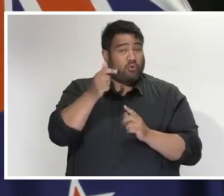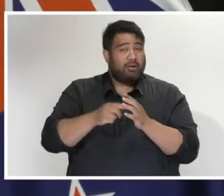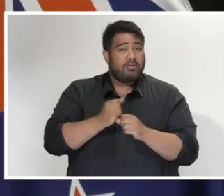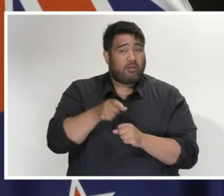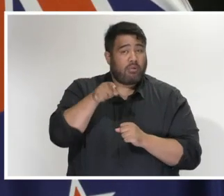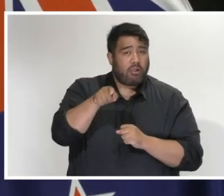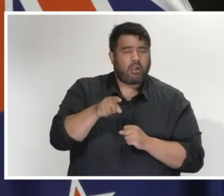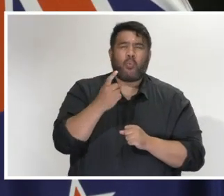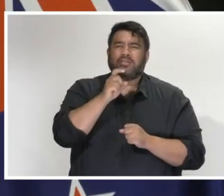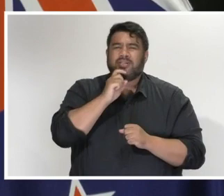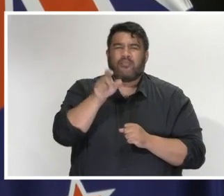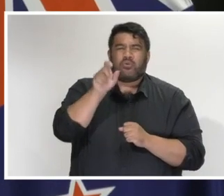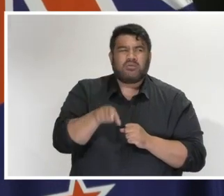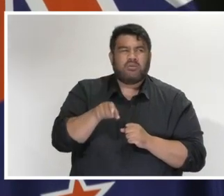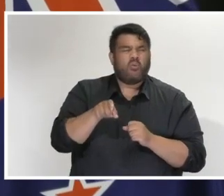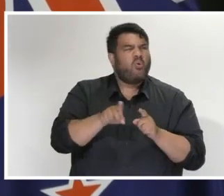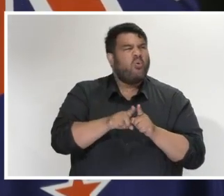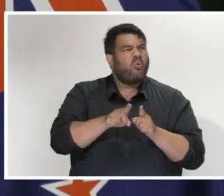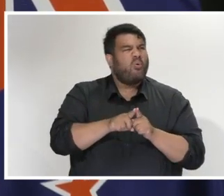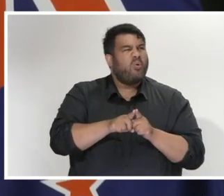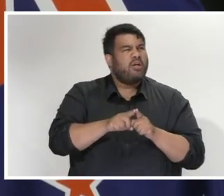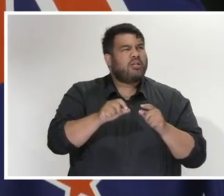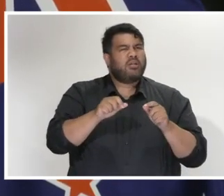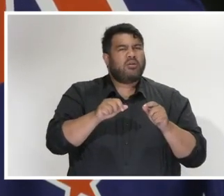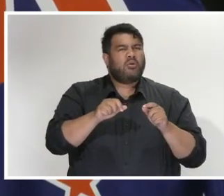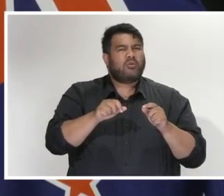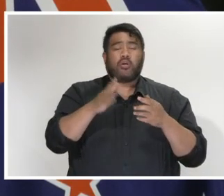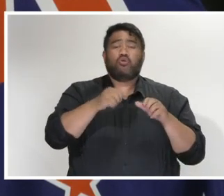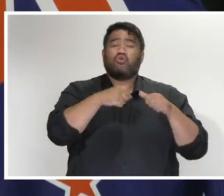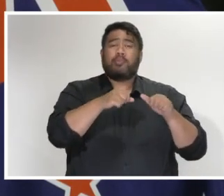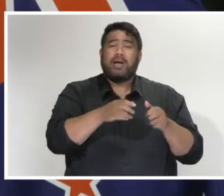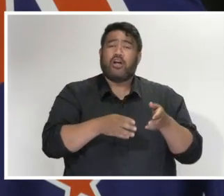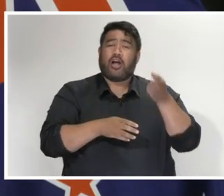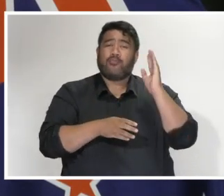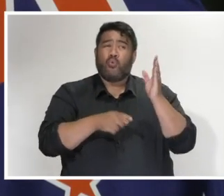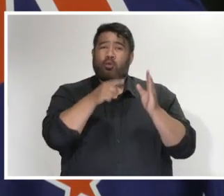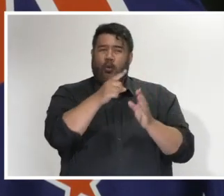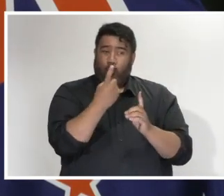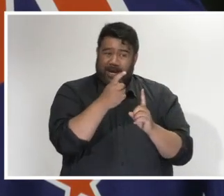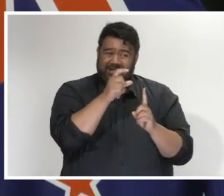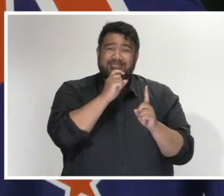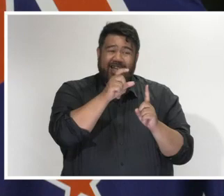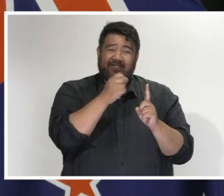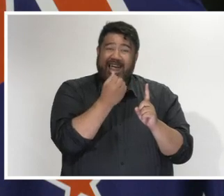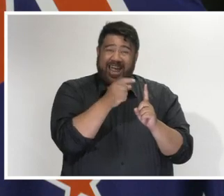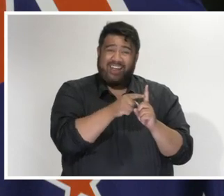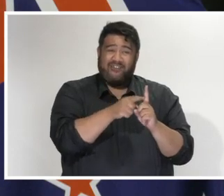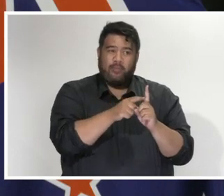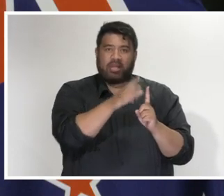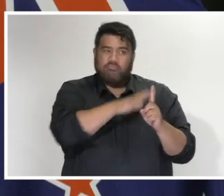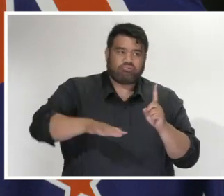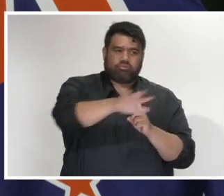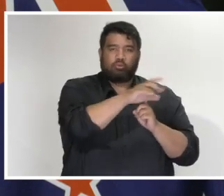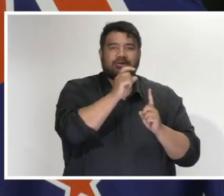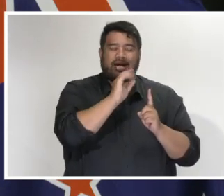a staff member in the supermarket up north, every supermarket worker was tested regardless of whether they were symptomatic or